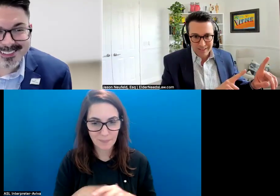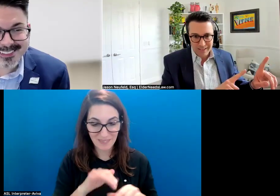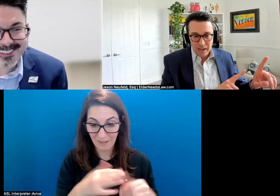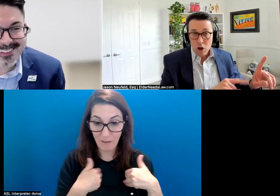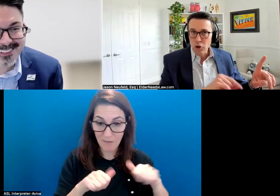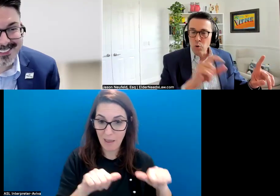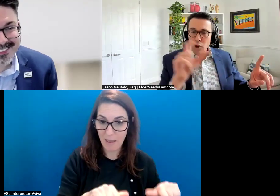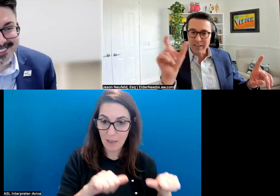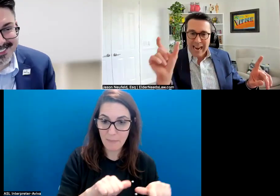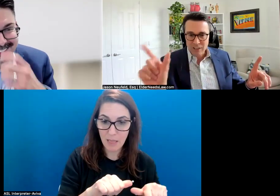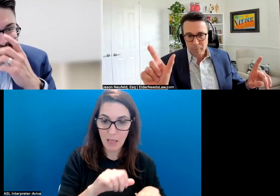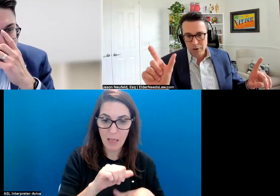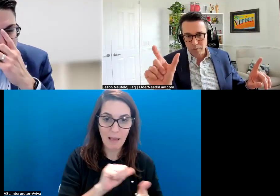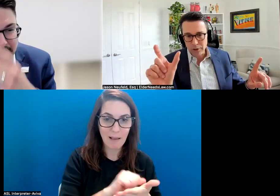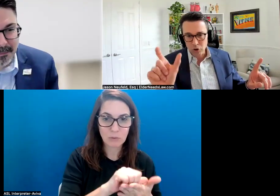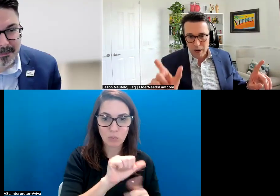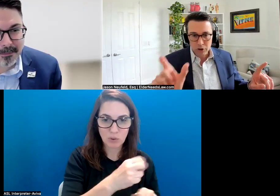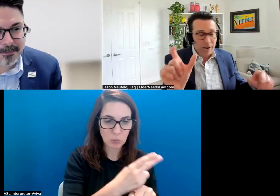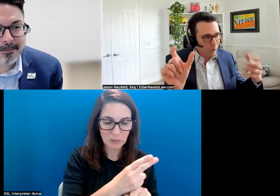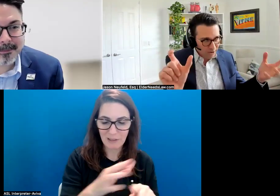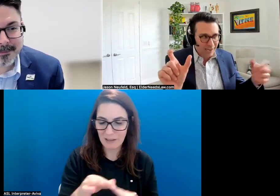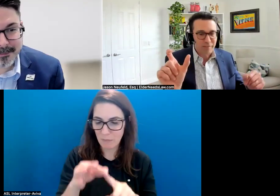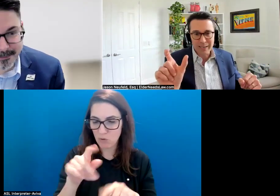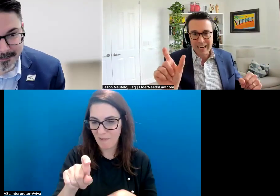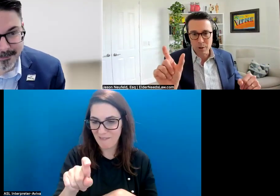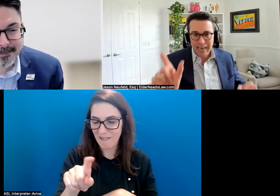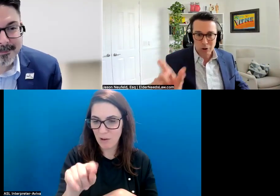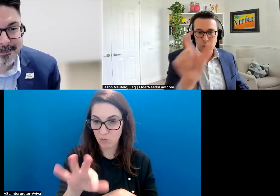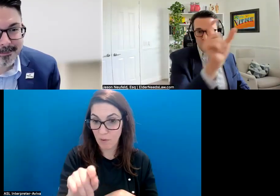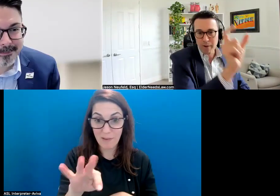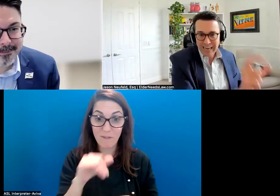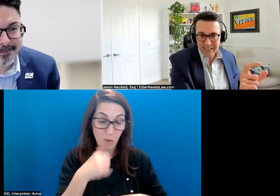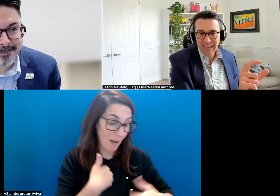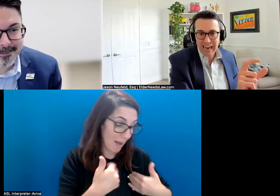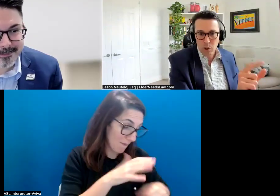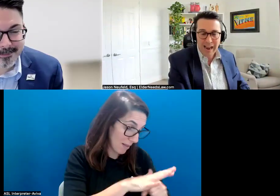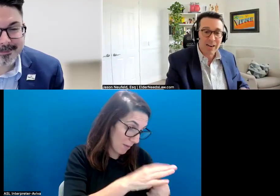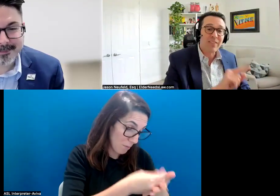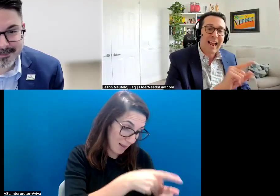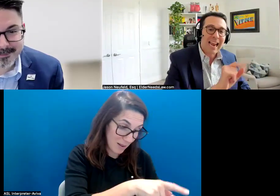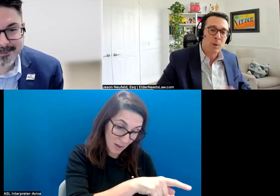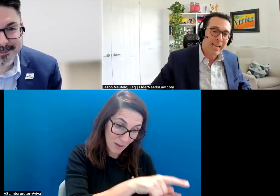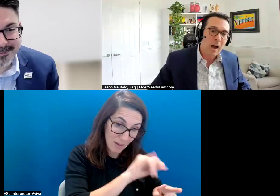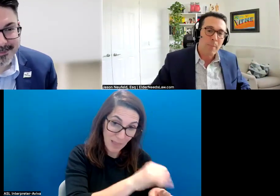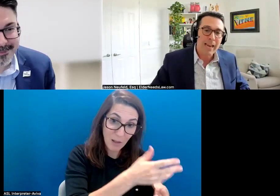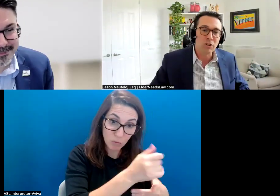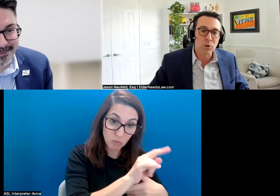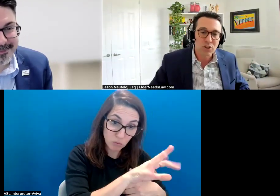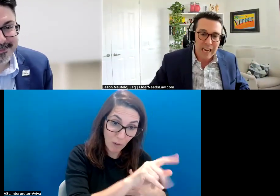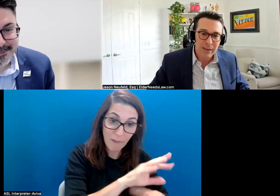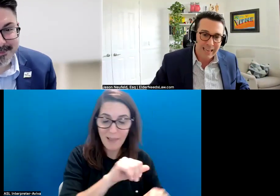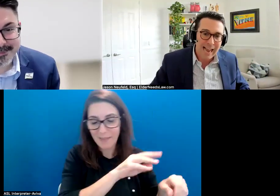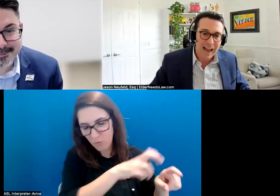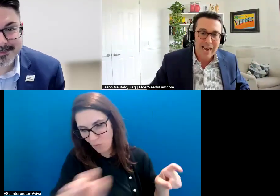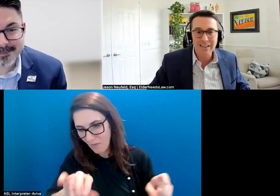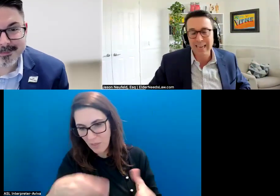account, you could take the special needs trust if there's not enough money in the ABLE account, transfer money into the ABLE account. If the ABLE account pays those